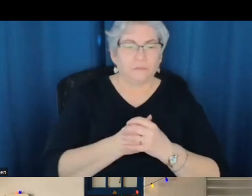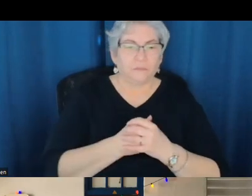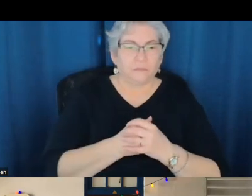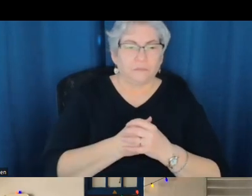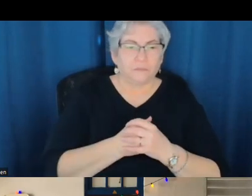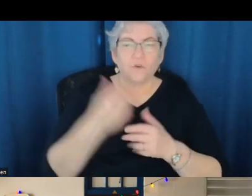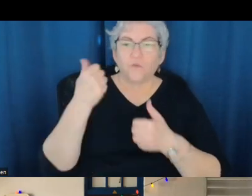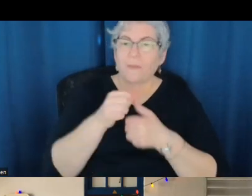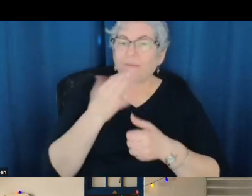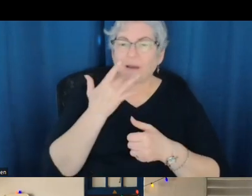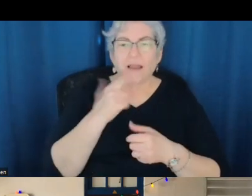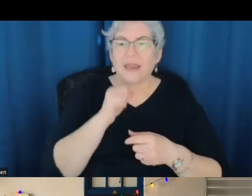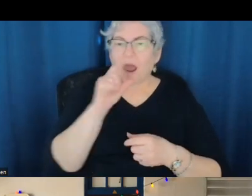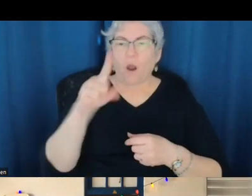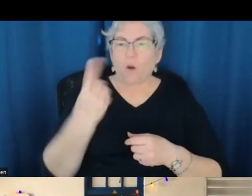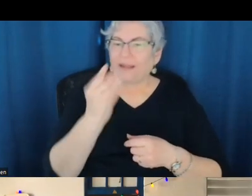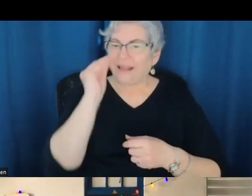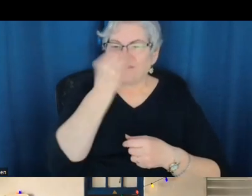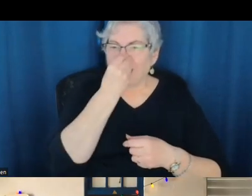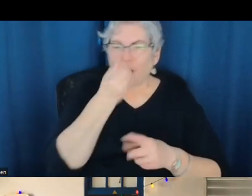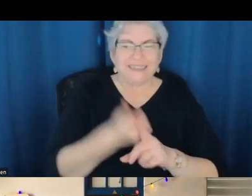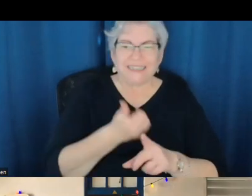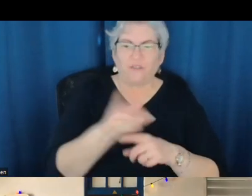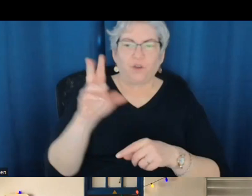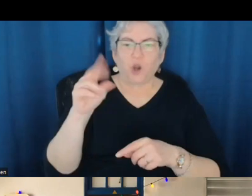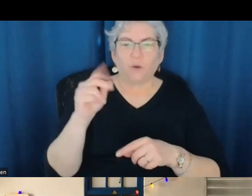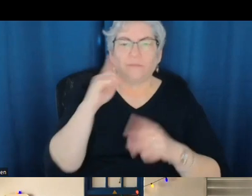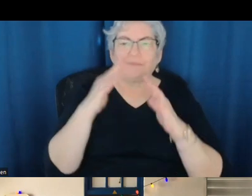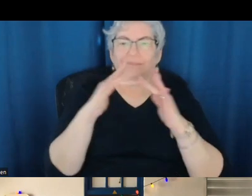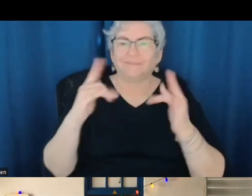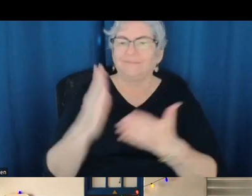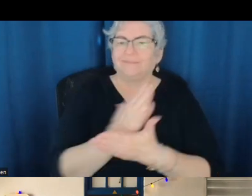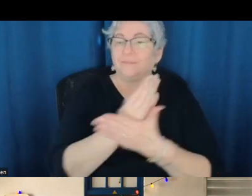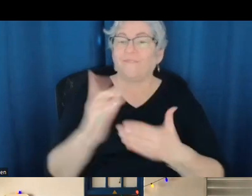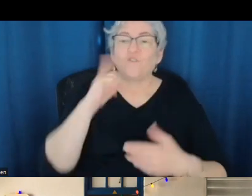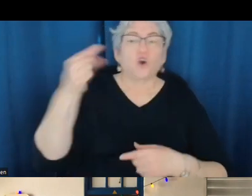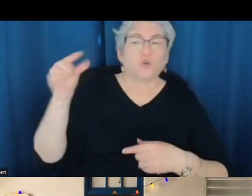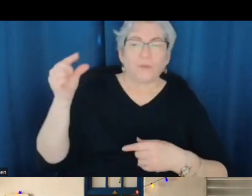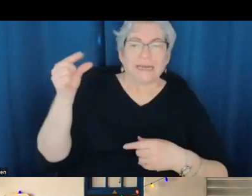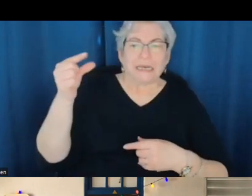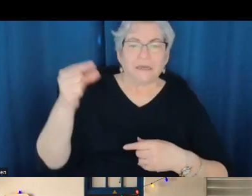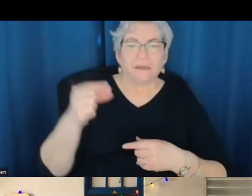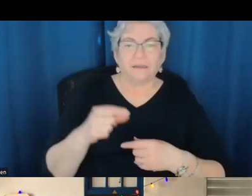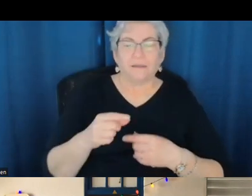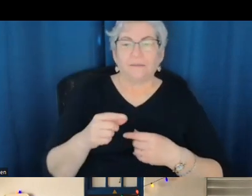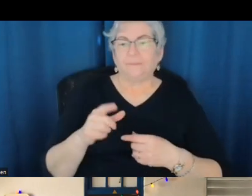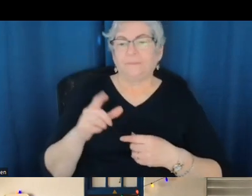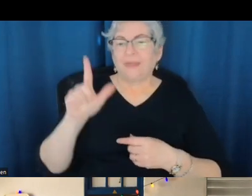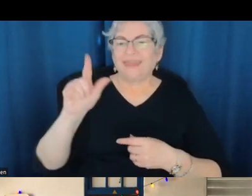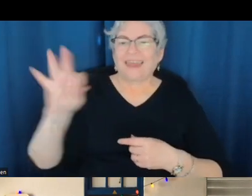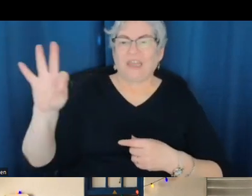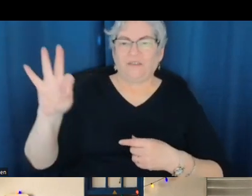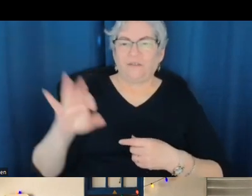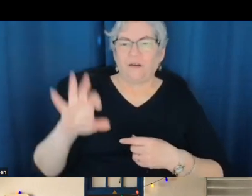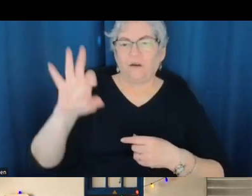Remember, color is not just about flowers either. There's a whole spectrum of green. The foliage of plants is also an